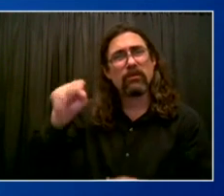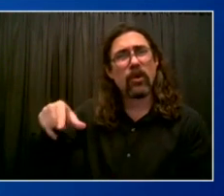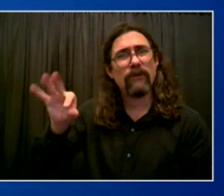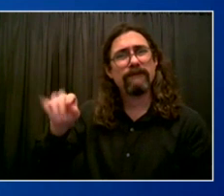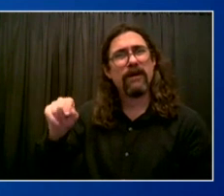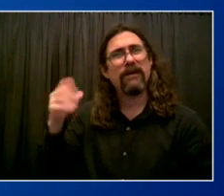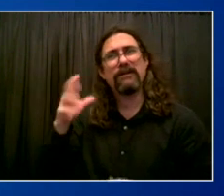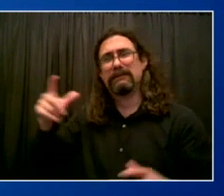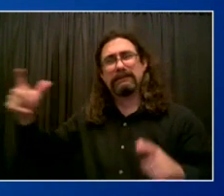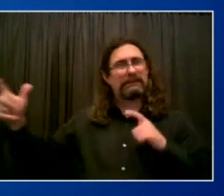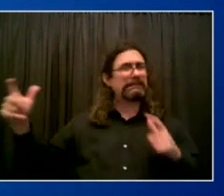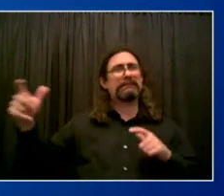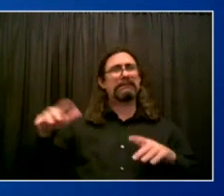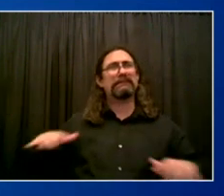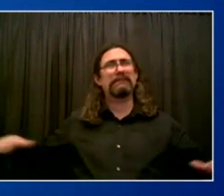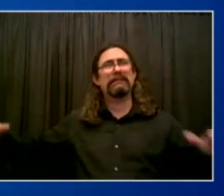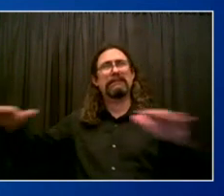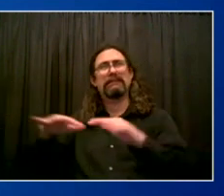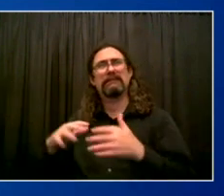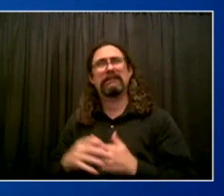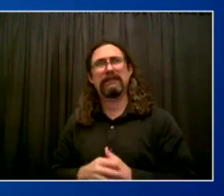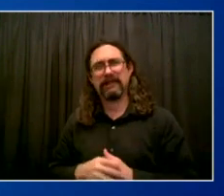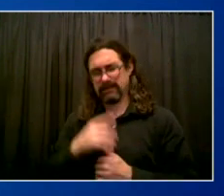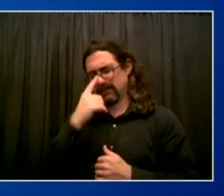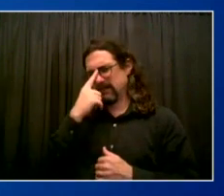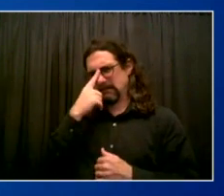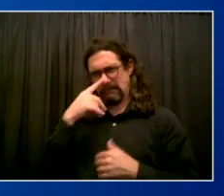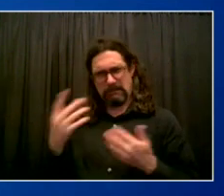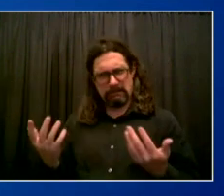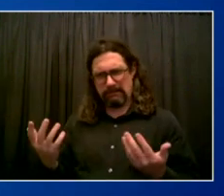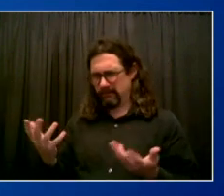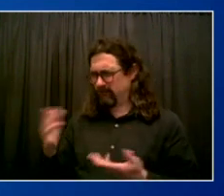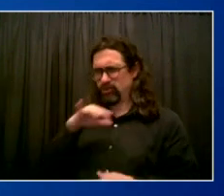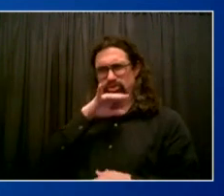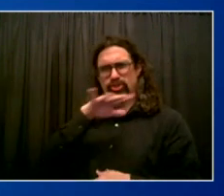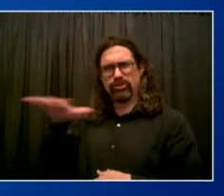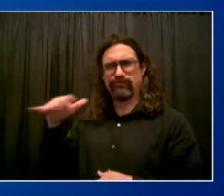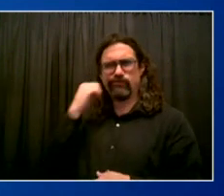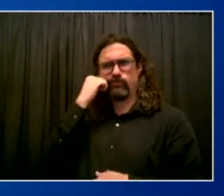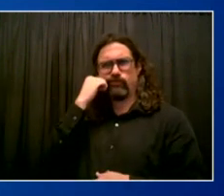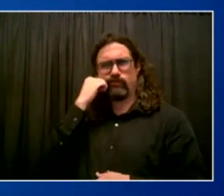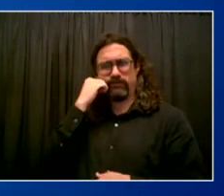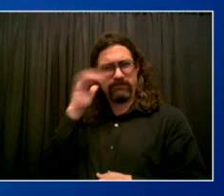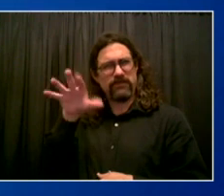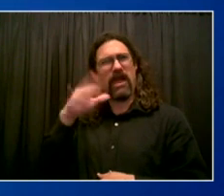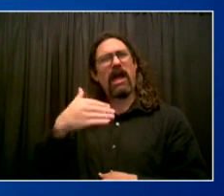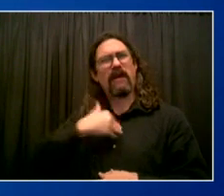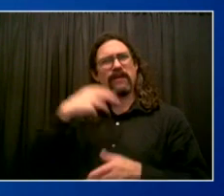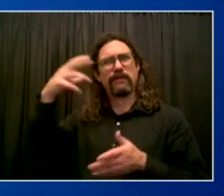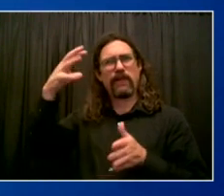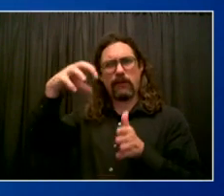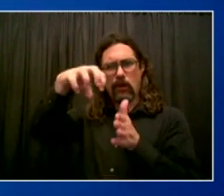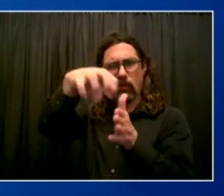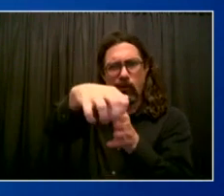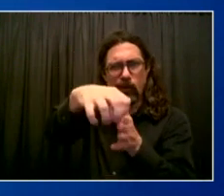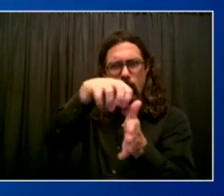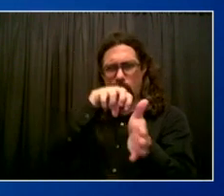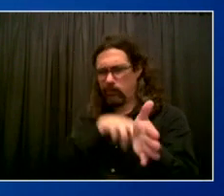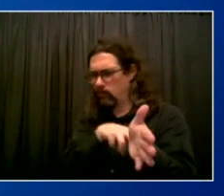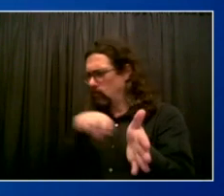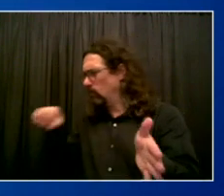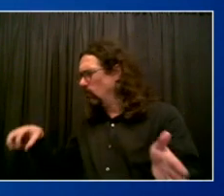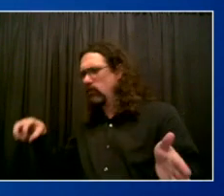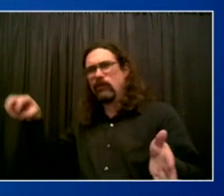in partnership, again, NYPD investing asset forfeiture, Manhattan Borough President Gail Brewer, the CC